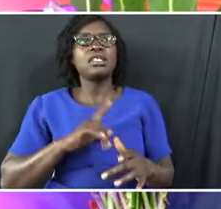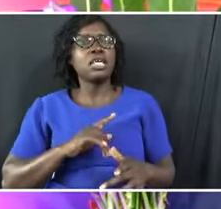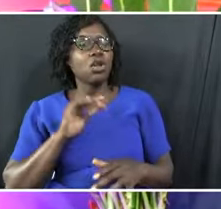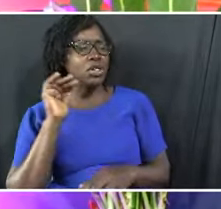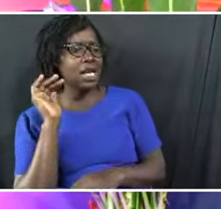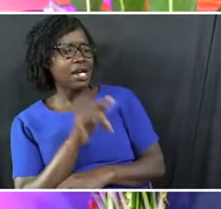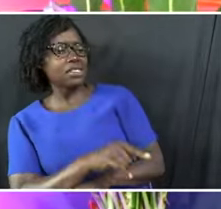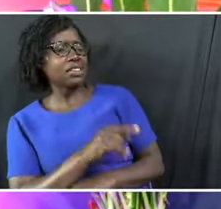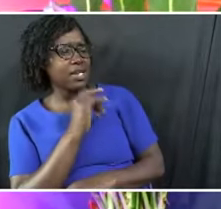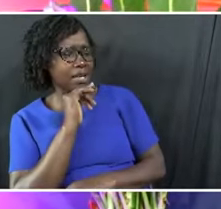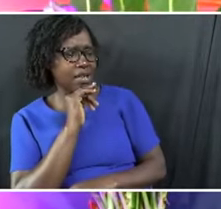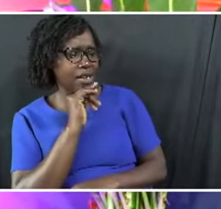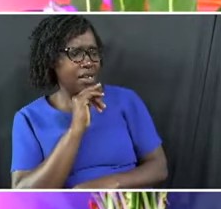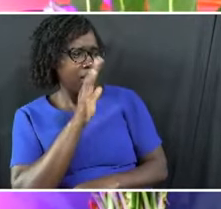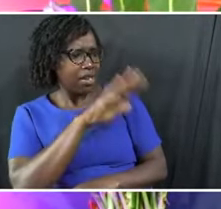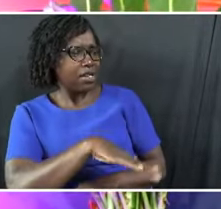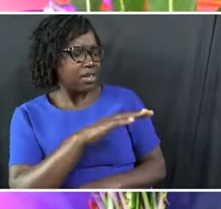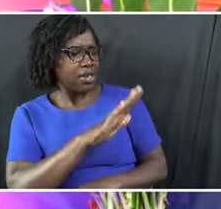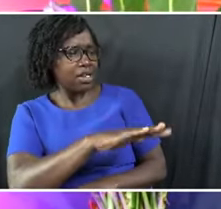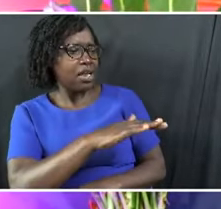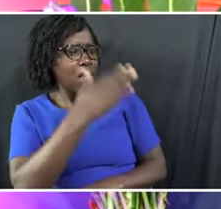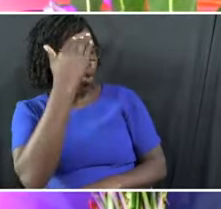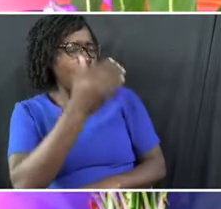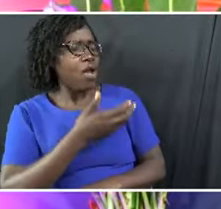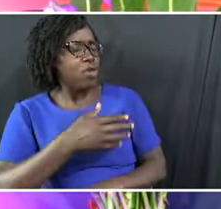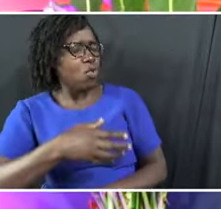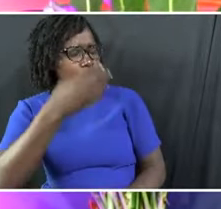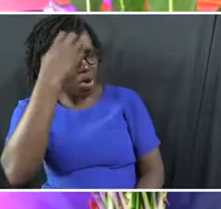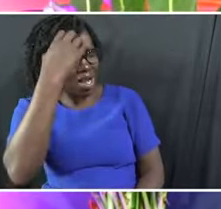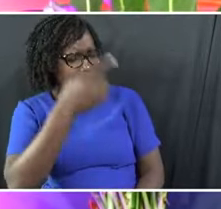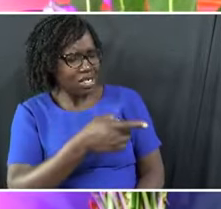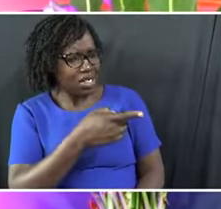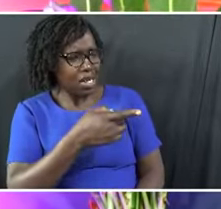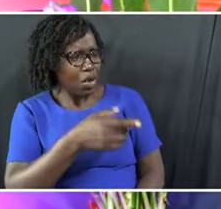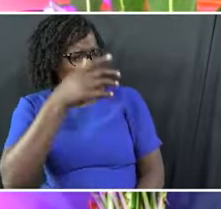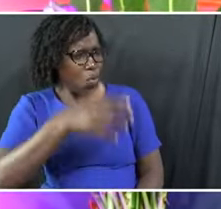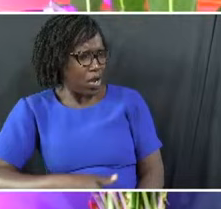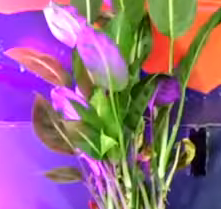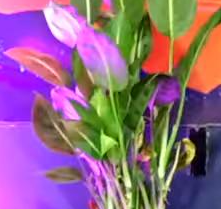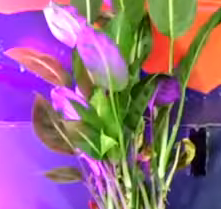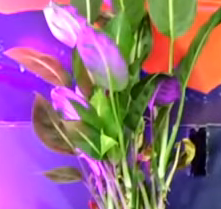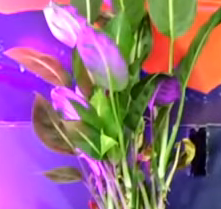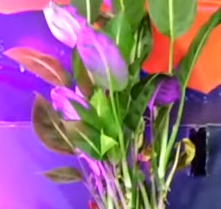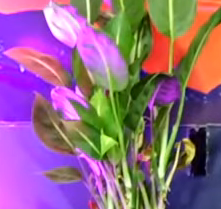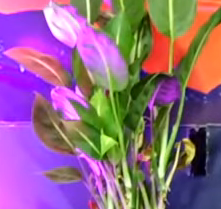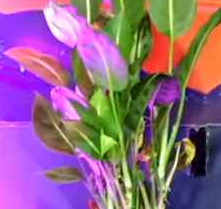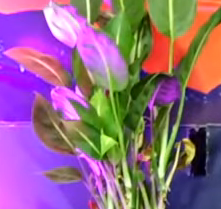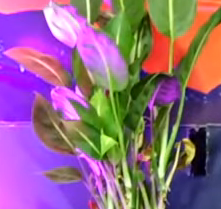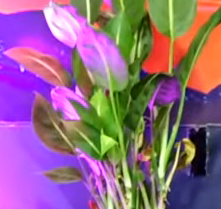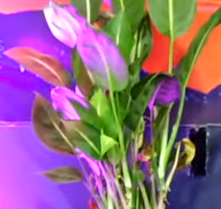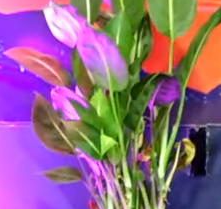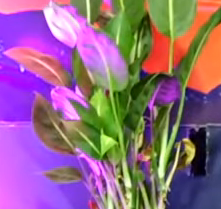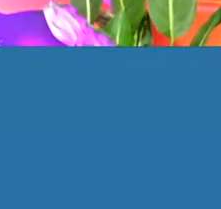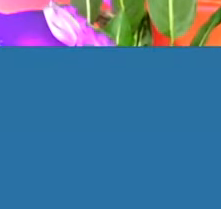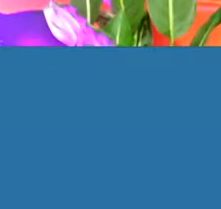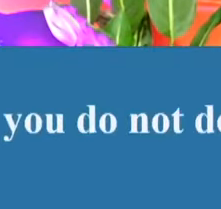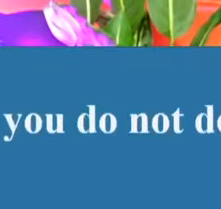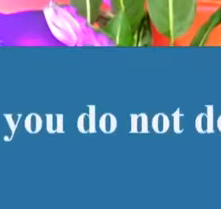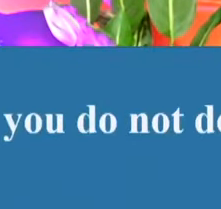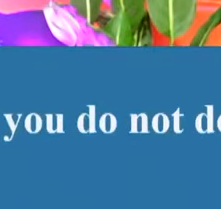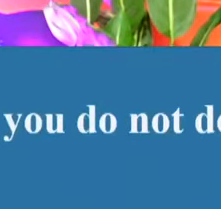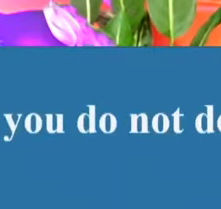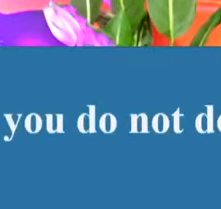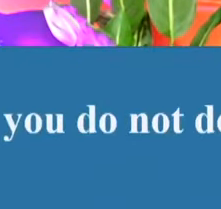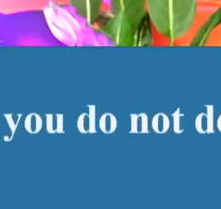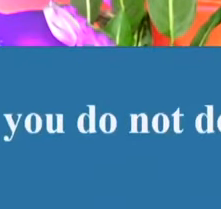why are you angry? And why has your countenance fallen? If you do well, will you not